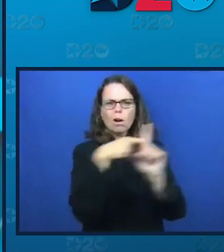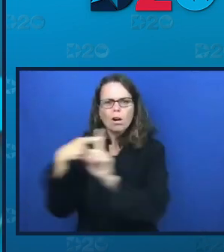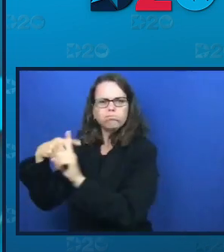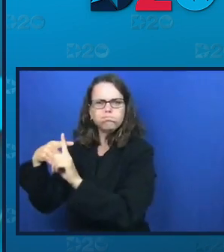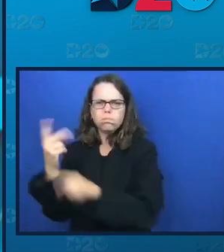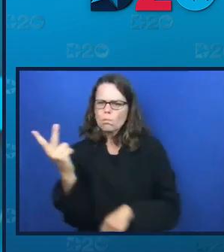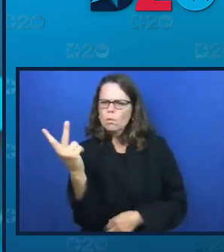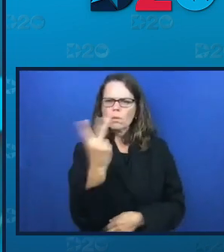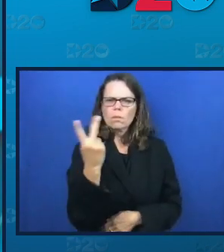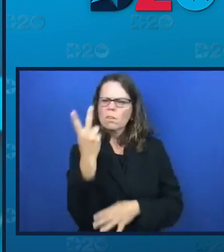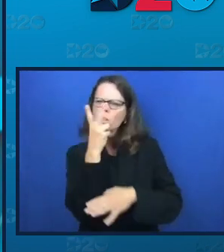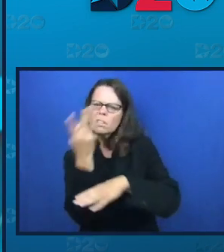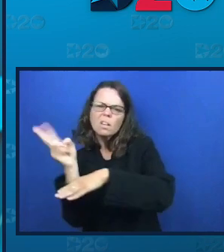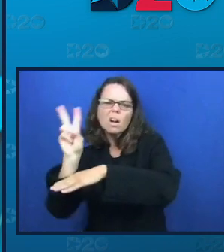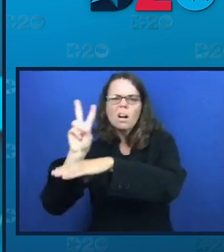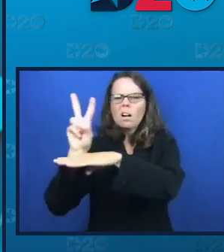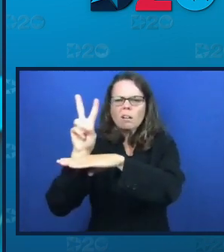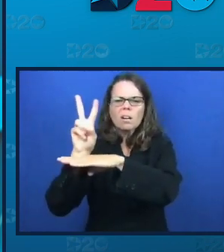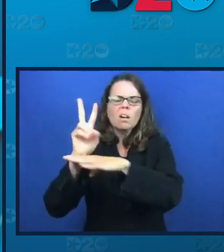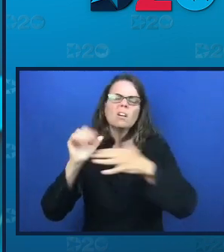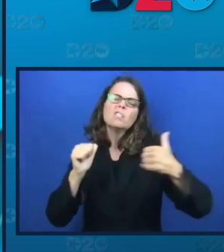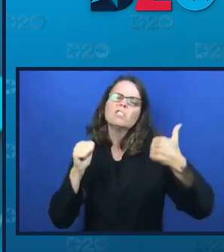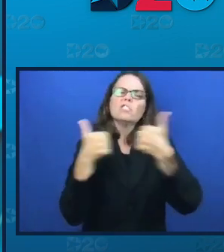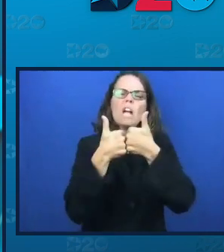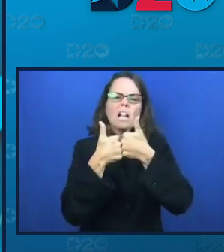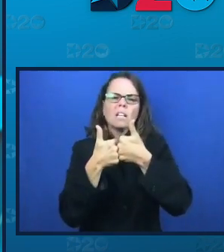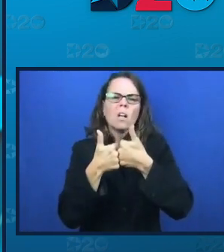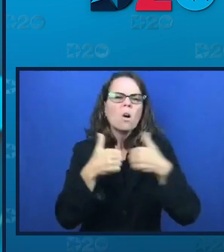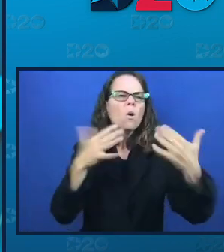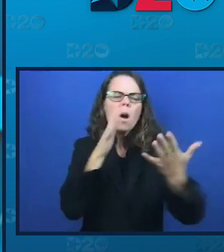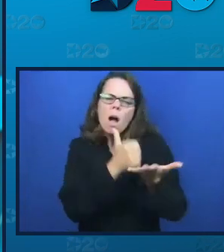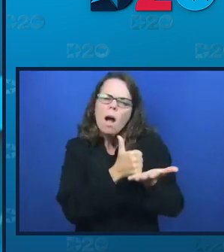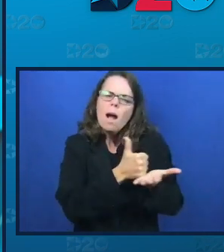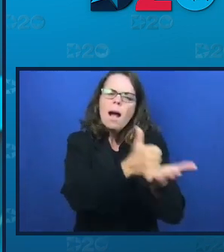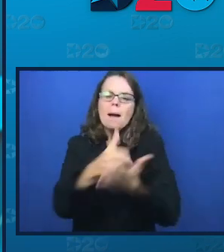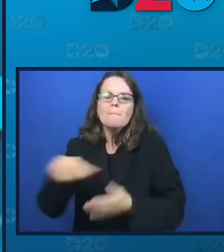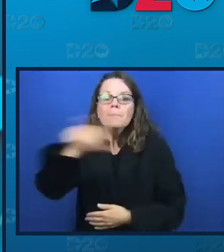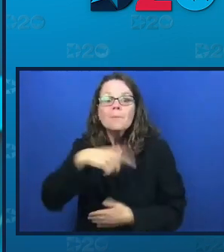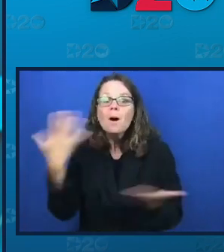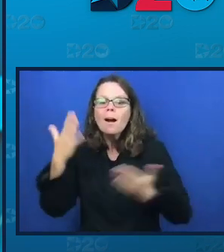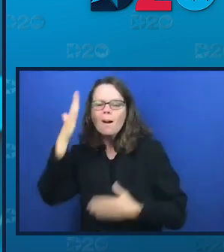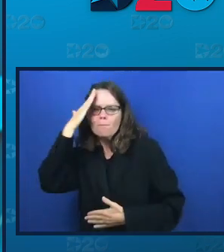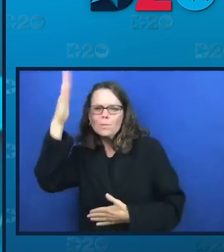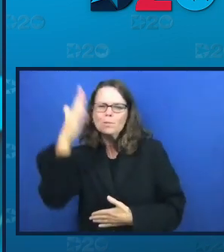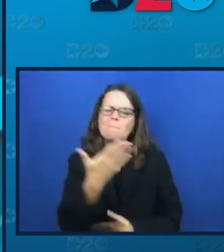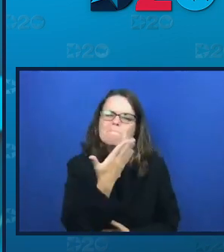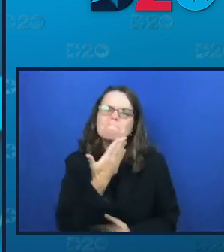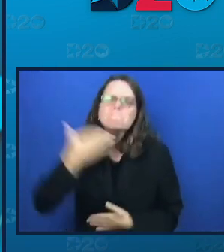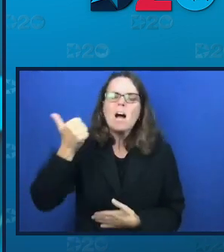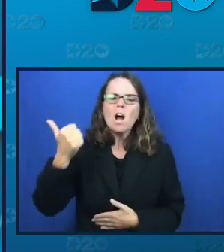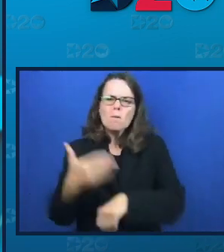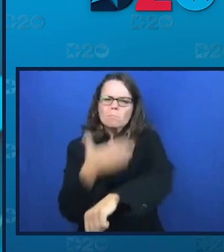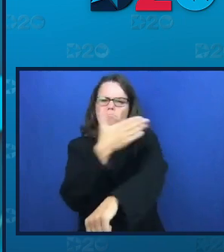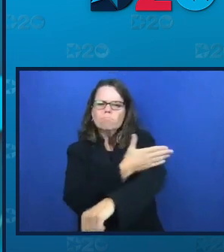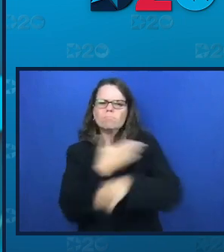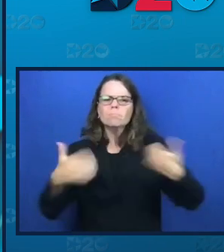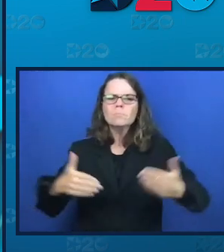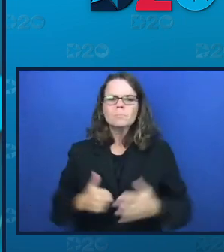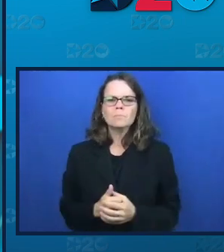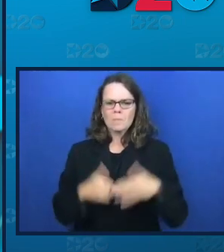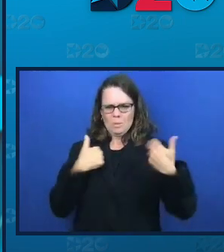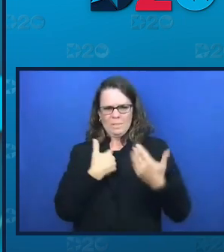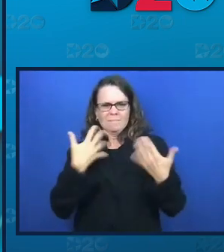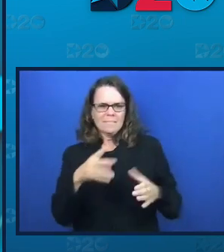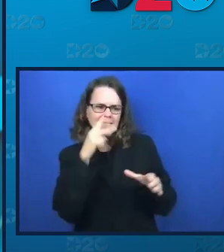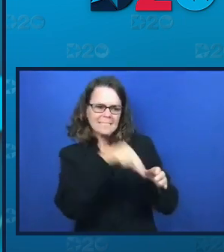a brighter future. And we've seen that our party is ready to lead, not just now, but into the next generation. But